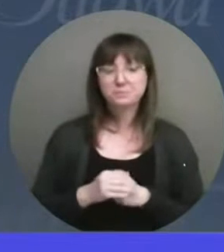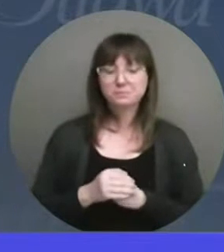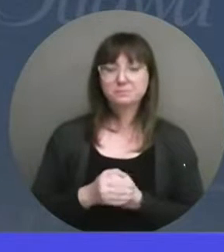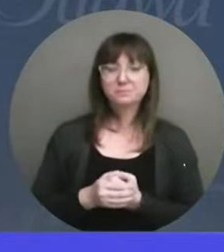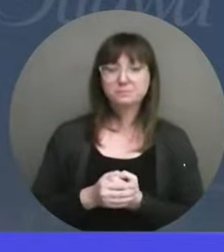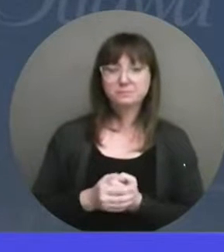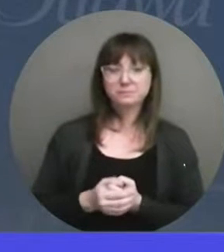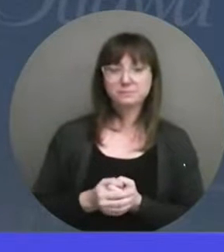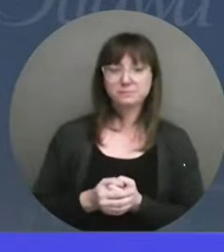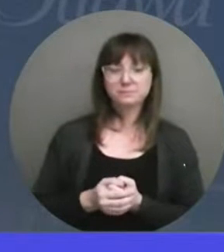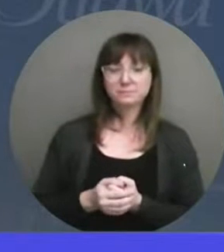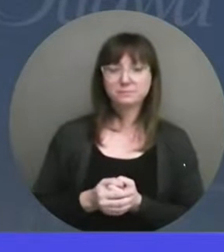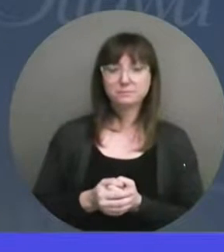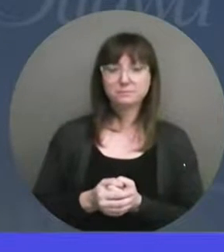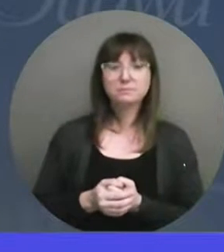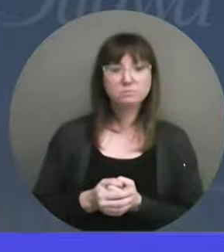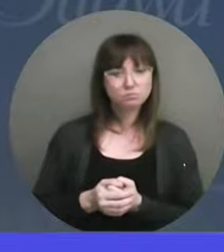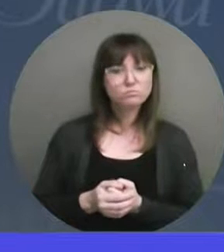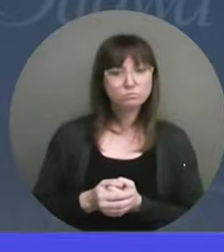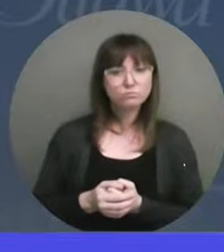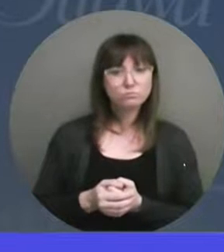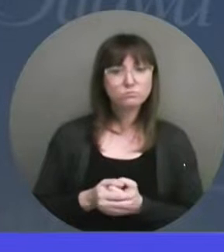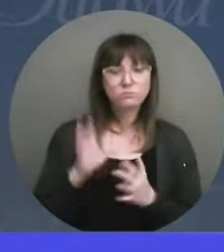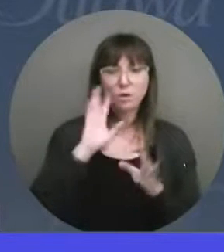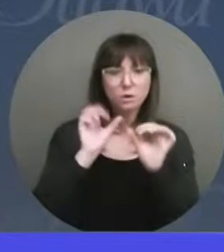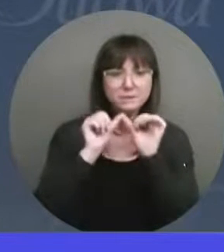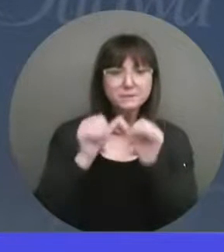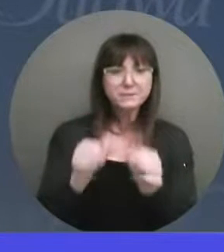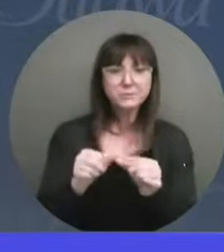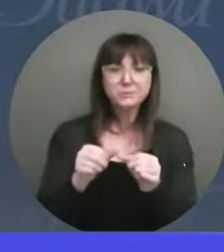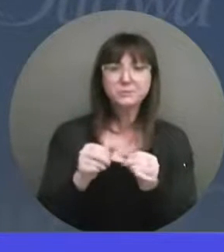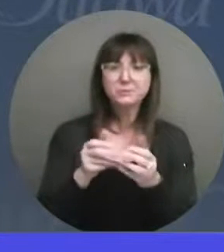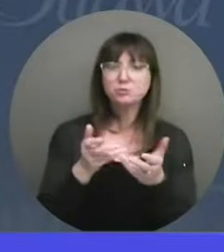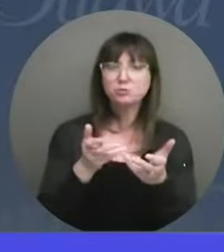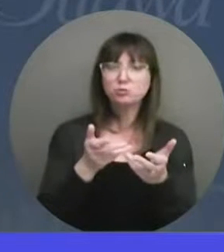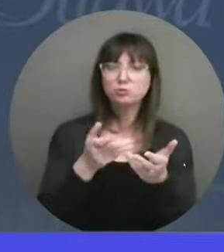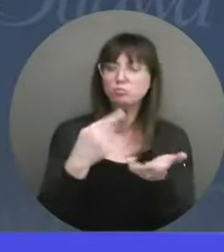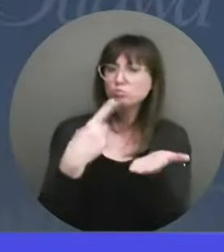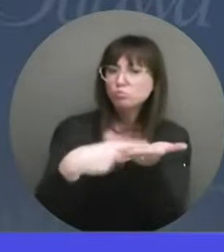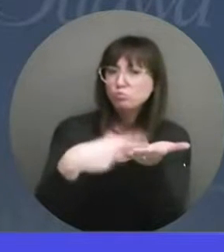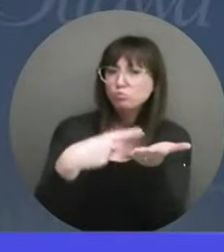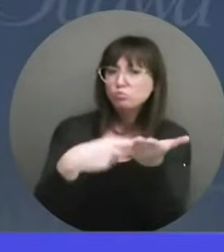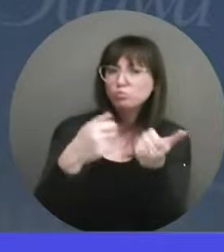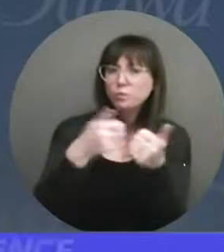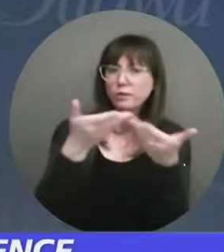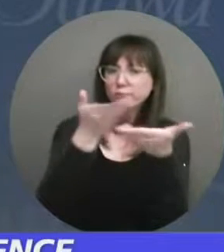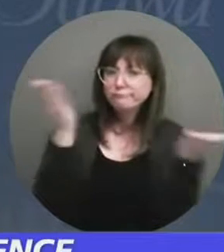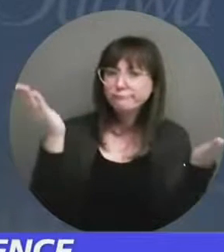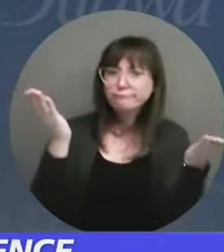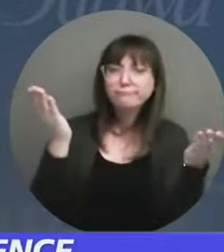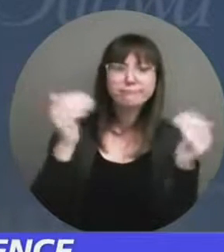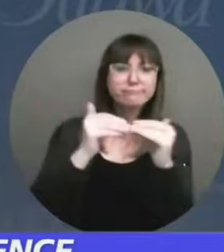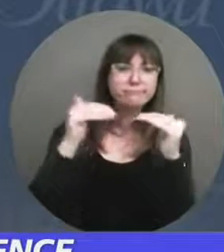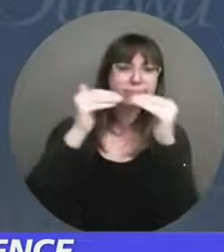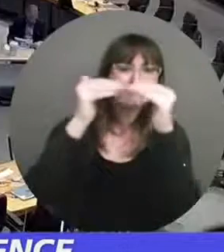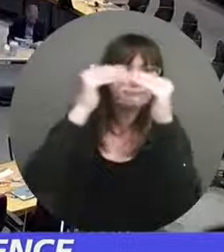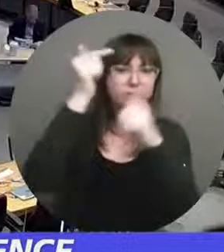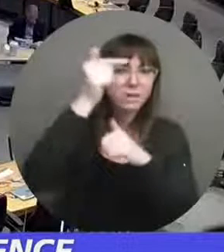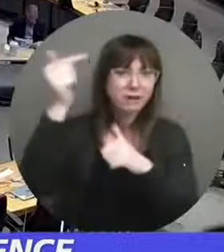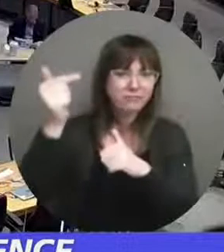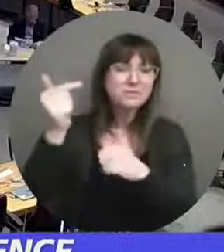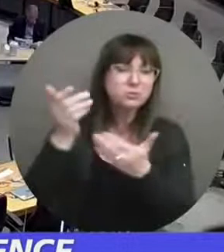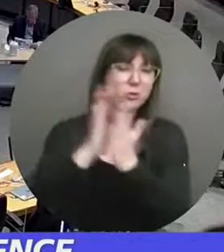And we'll continue talking to elected officials at all levels to get their support. Thank you.